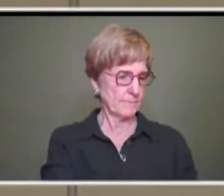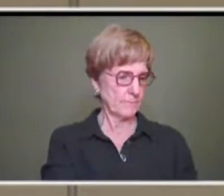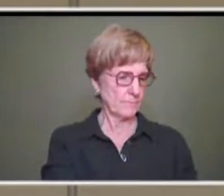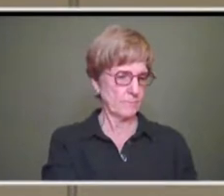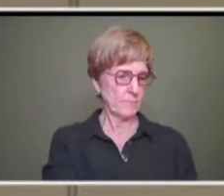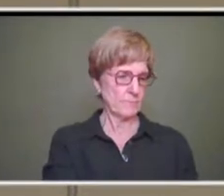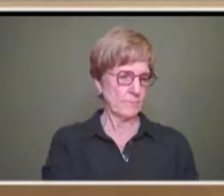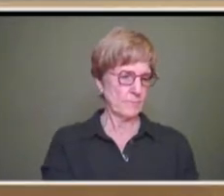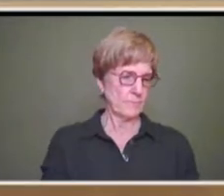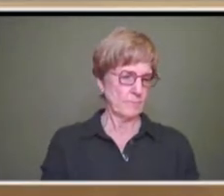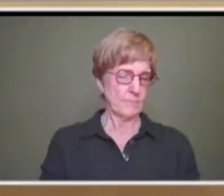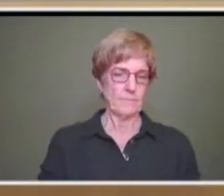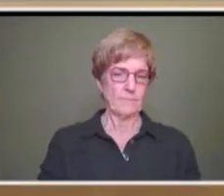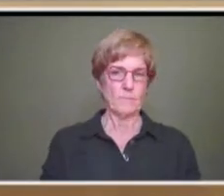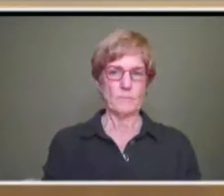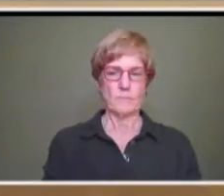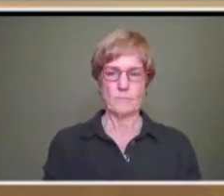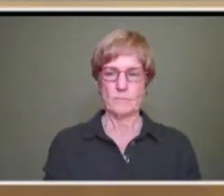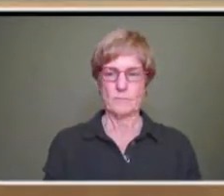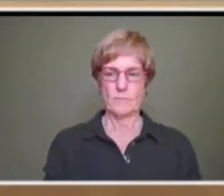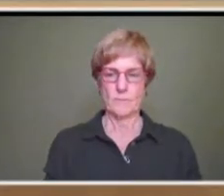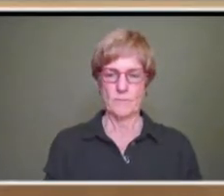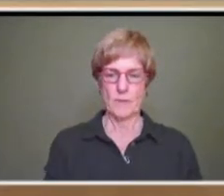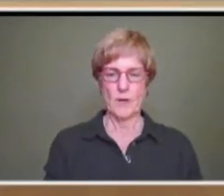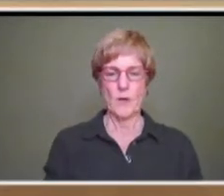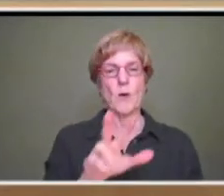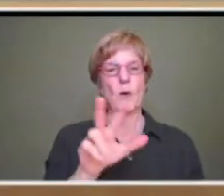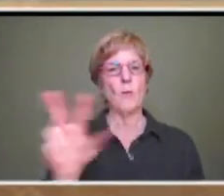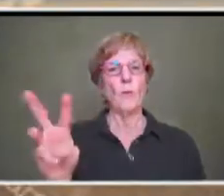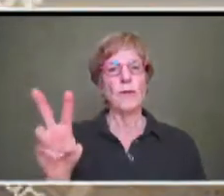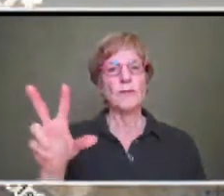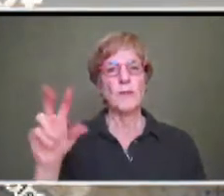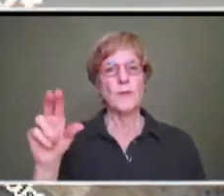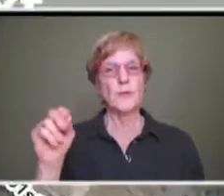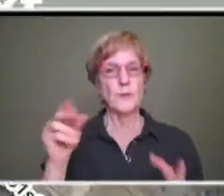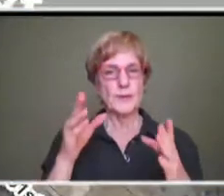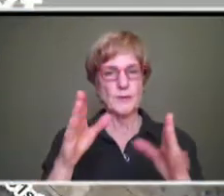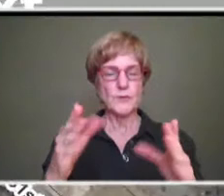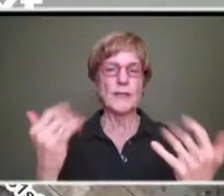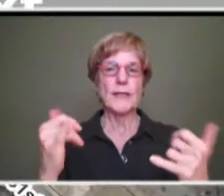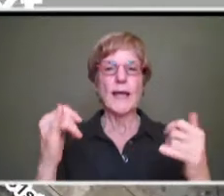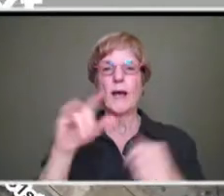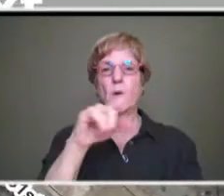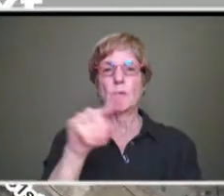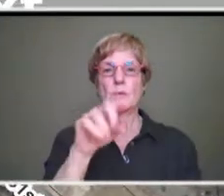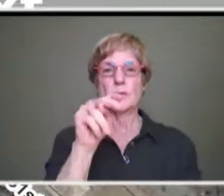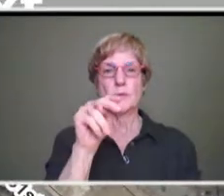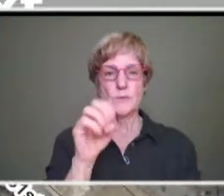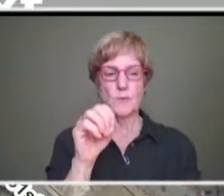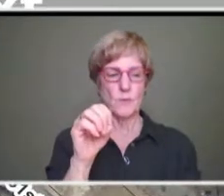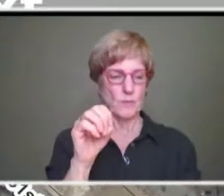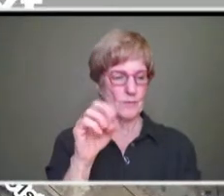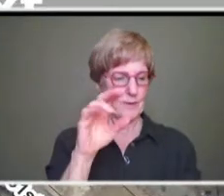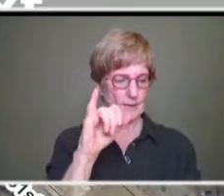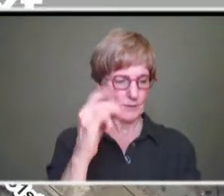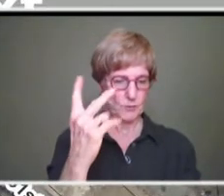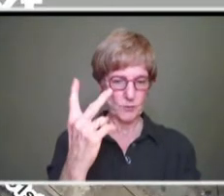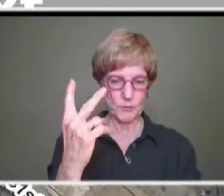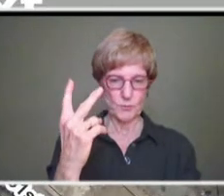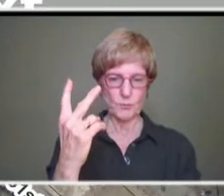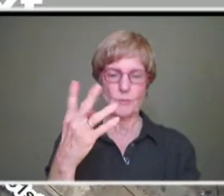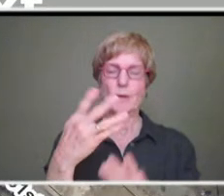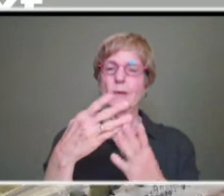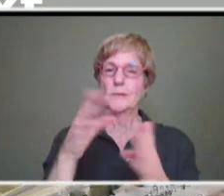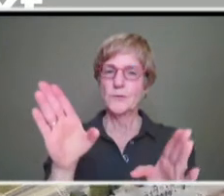2022095 is on West 30th Street off of North tryons currently zoned i-2 General industrial